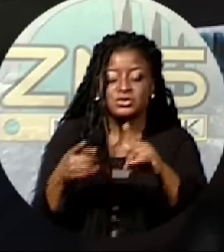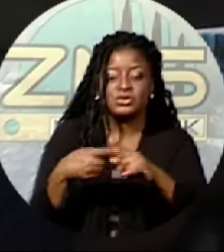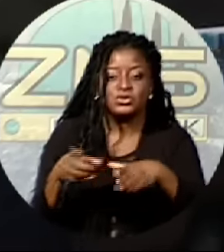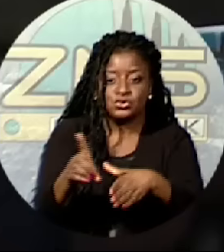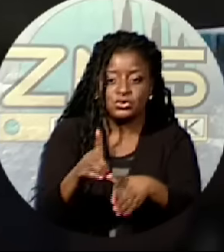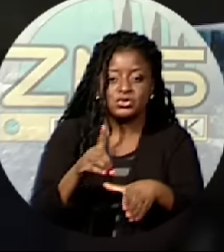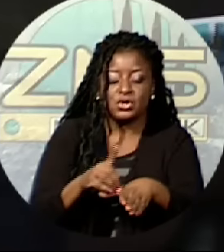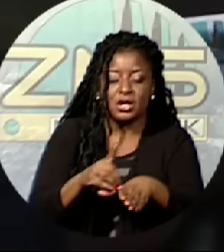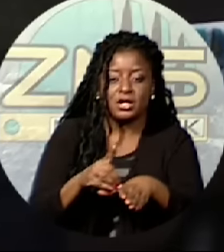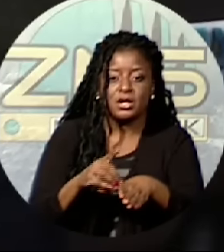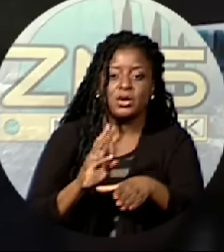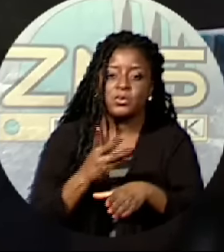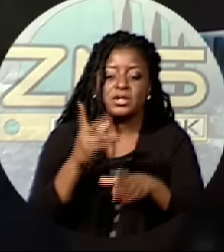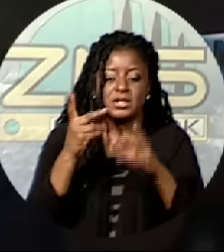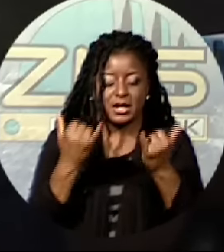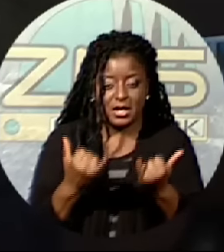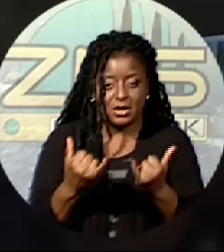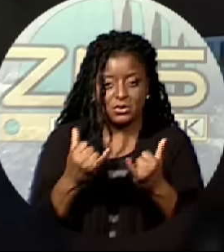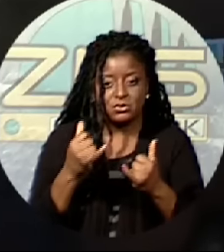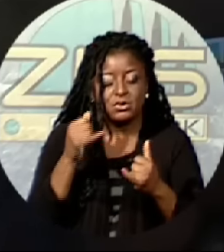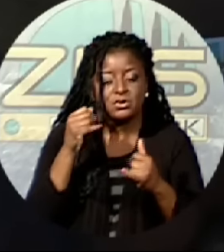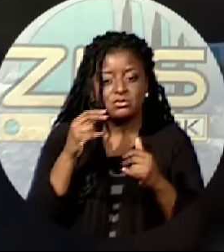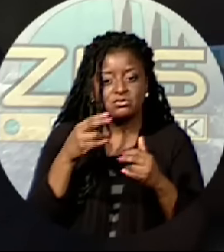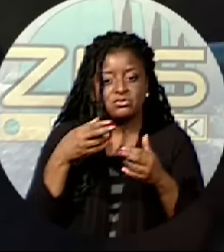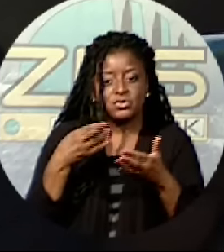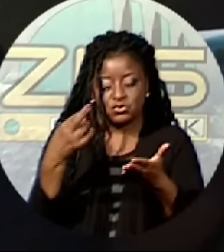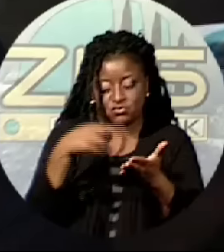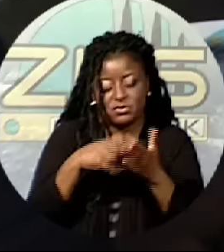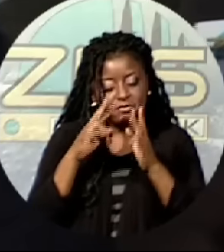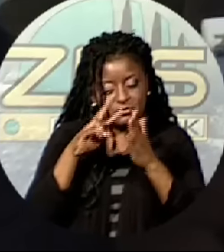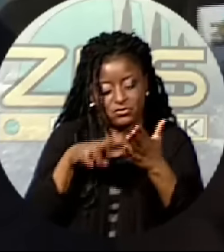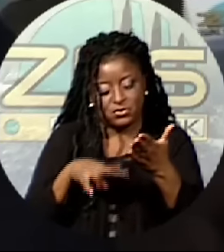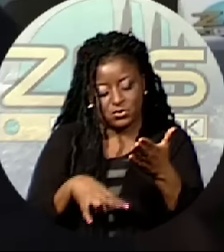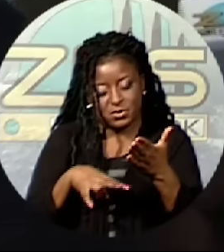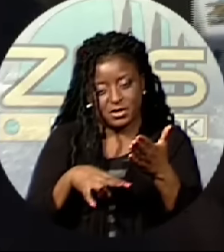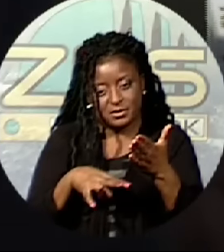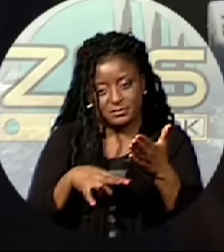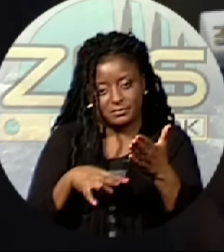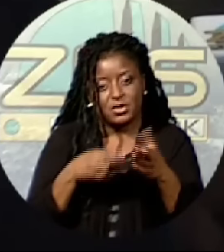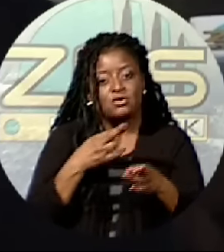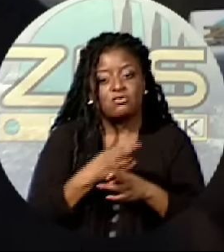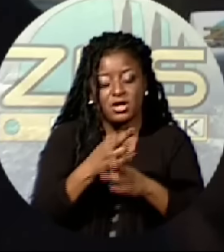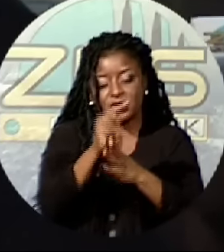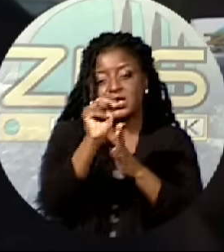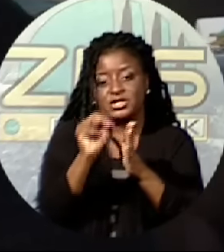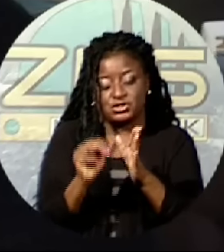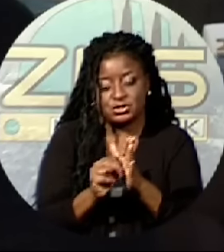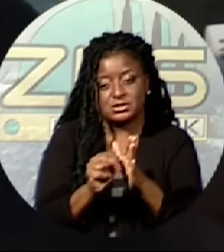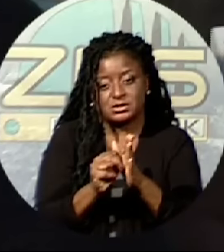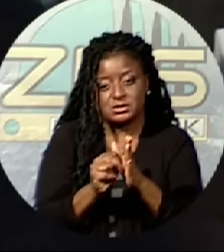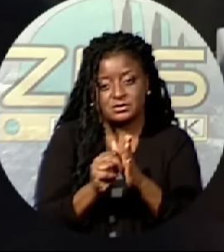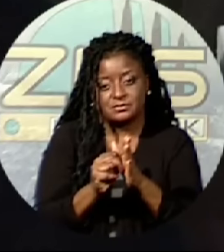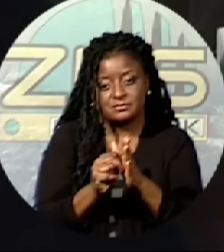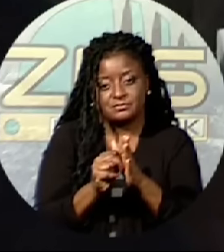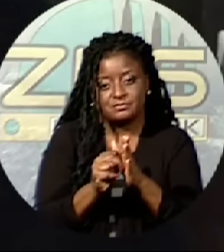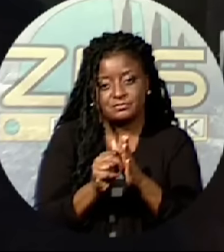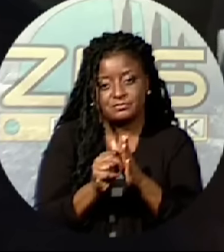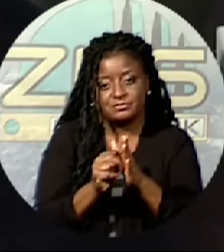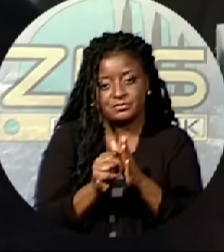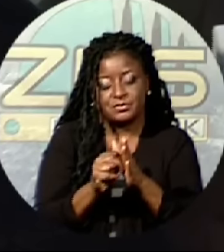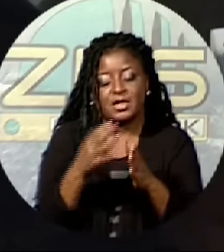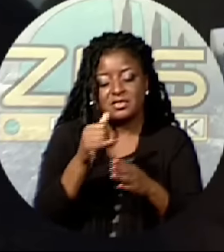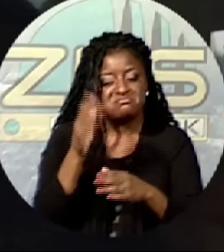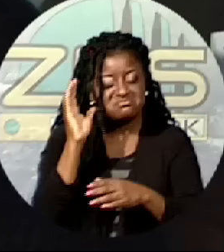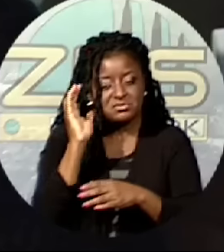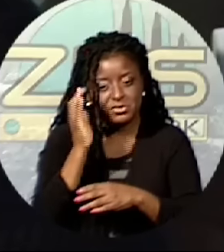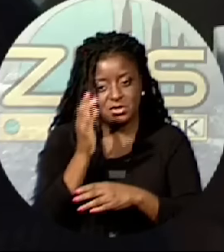that govern this facility. We're being advised from our ISPS coordinator who assists with all of our international ports, and we're looking